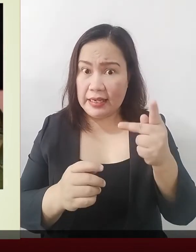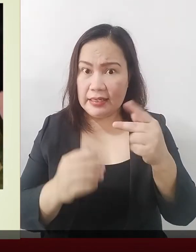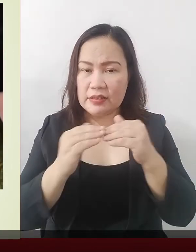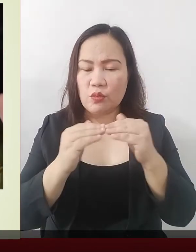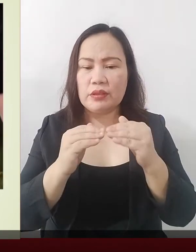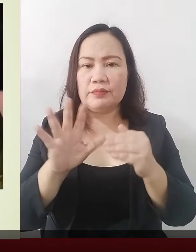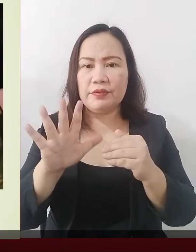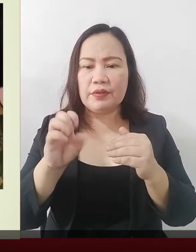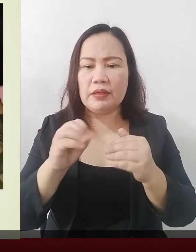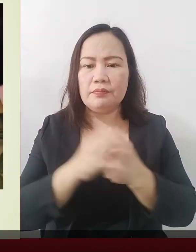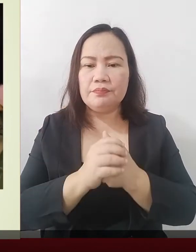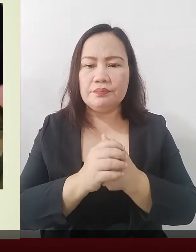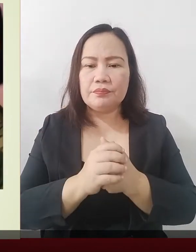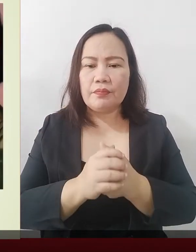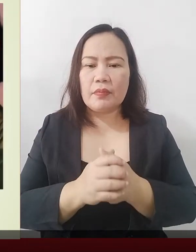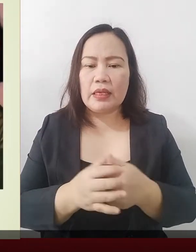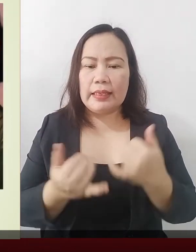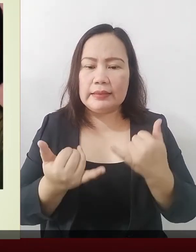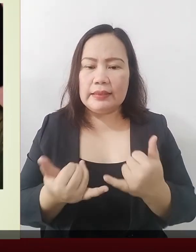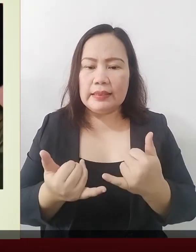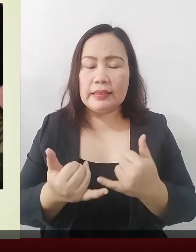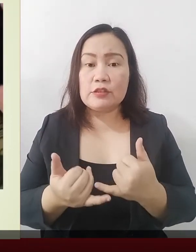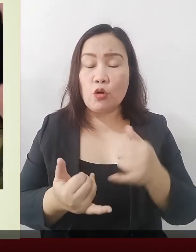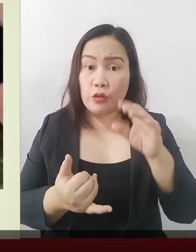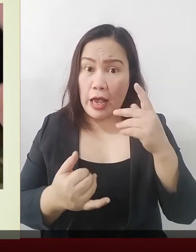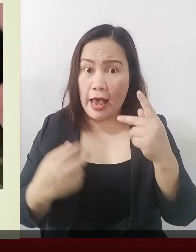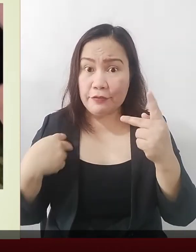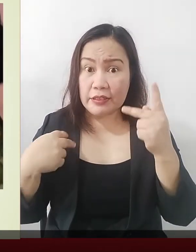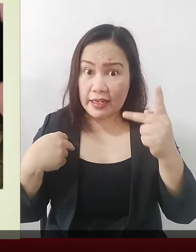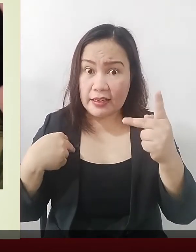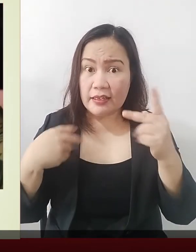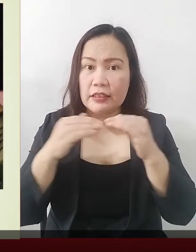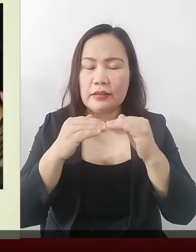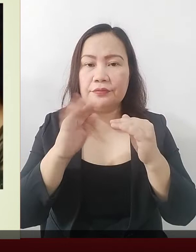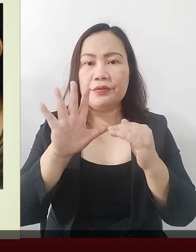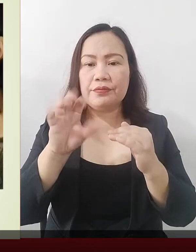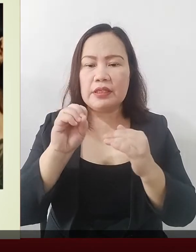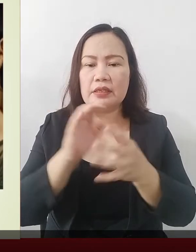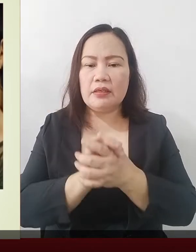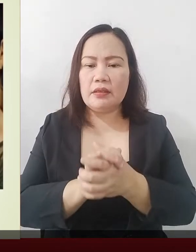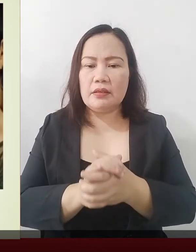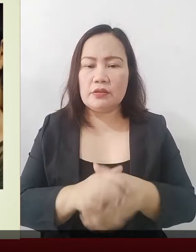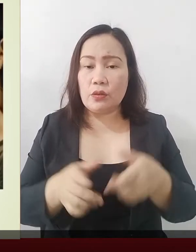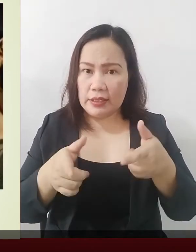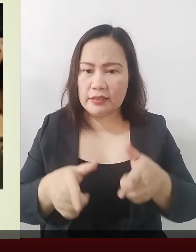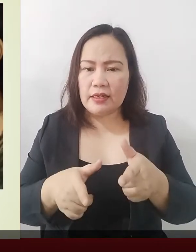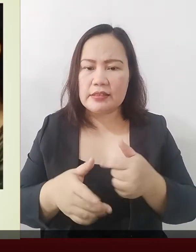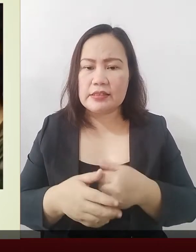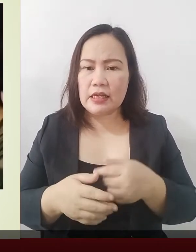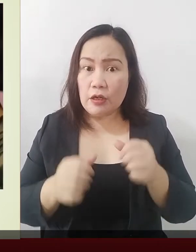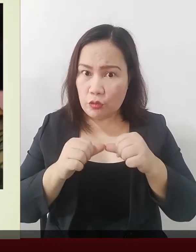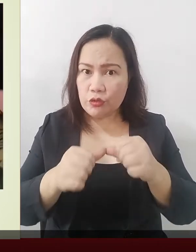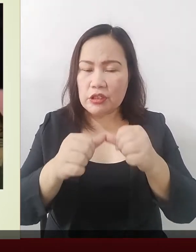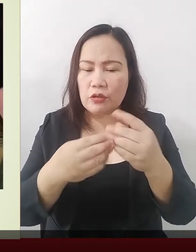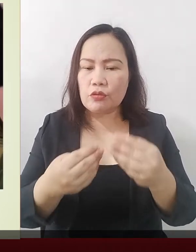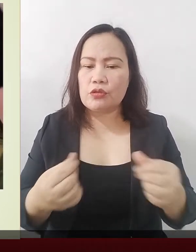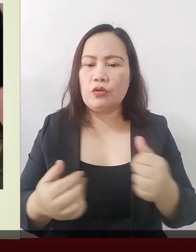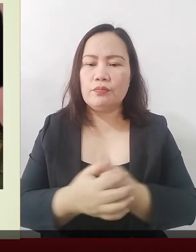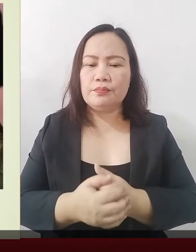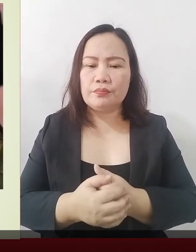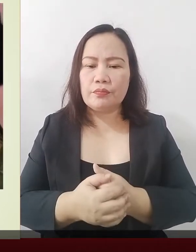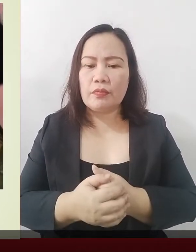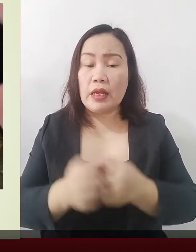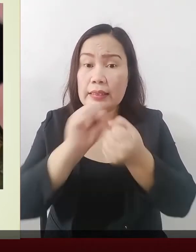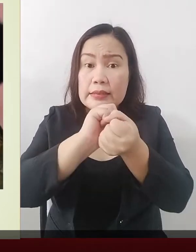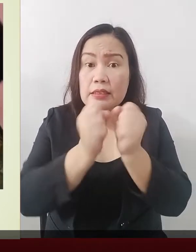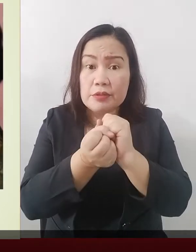Let us find the equation of this problem. So we have